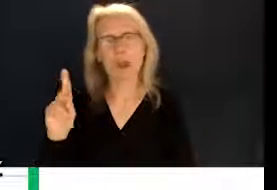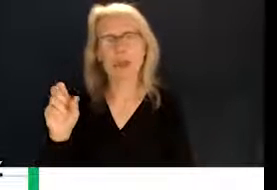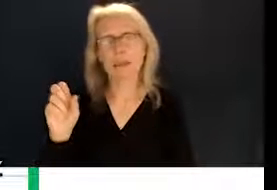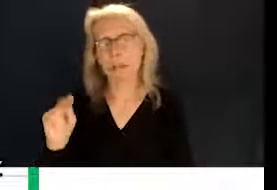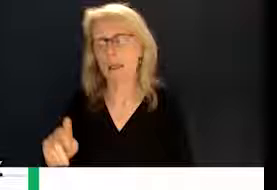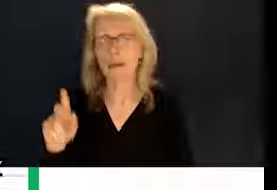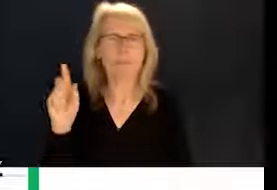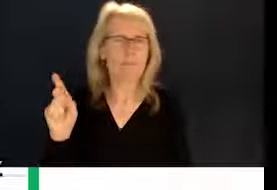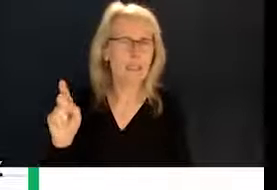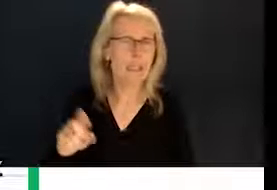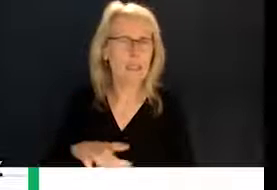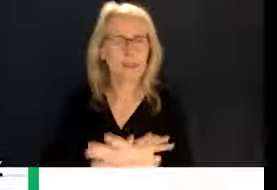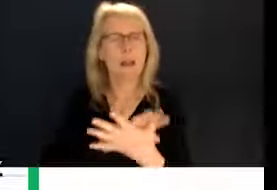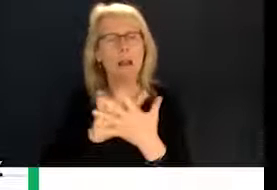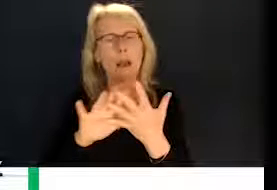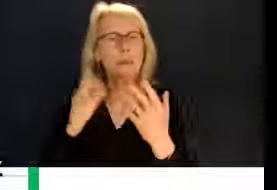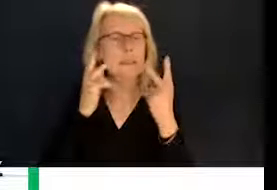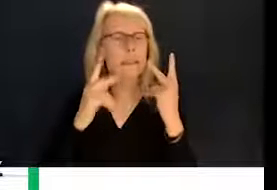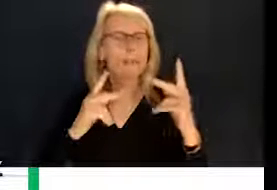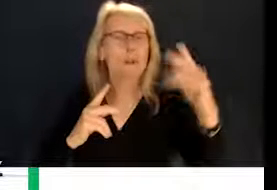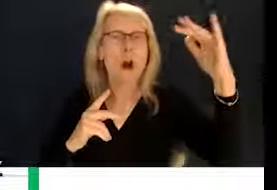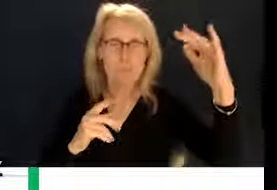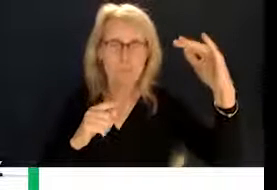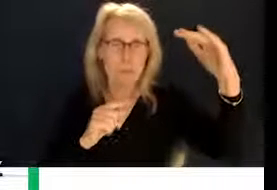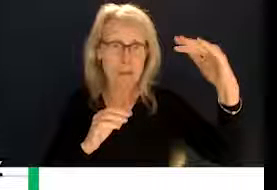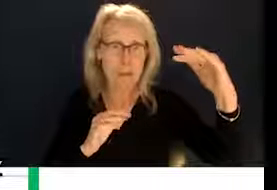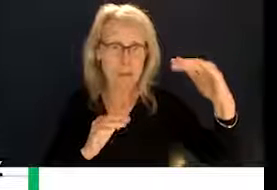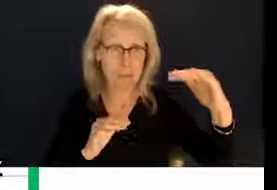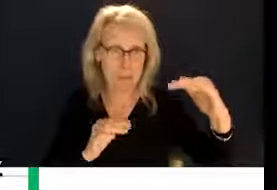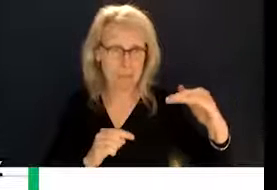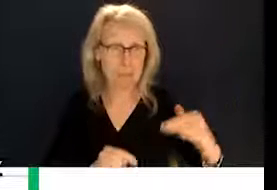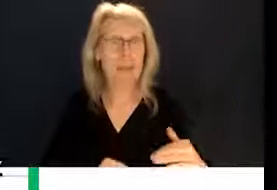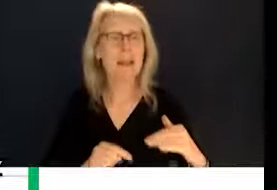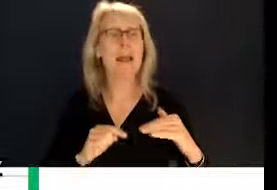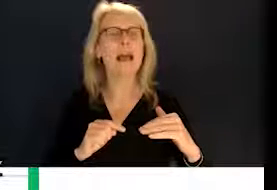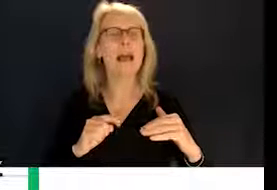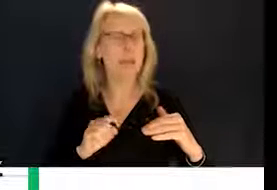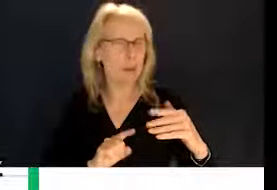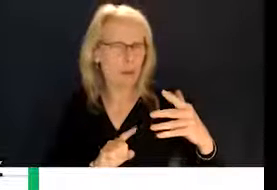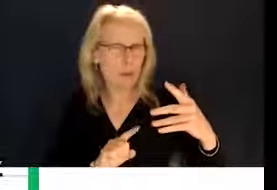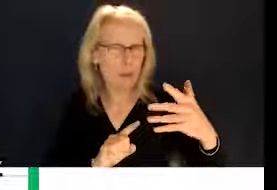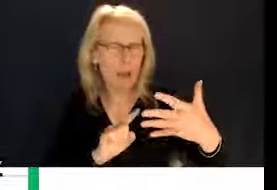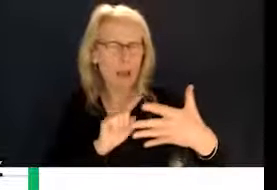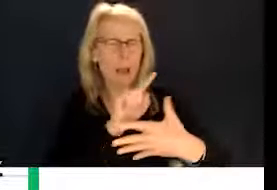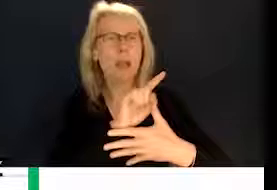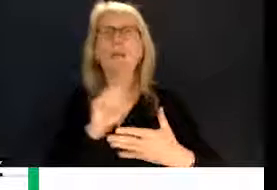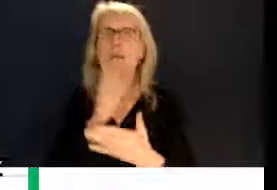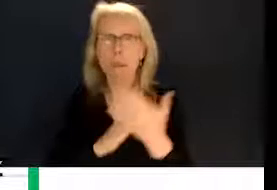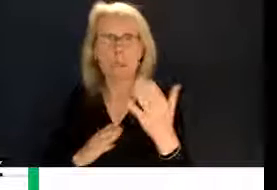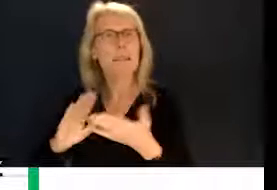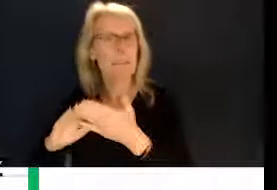Phoenix, right? Let your eye kind of travel from the top to the bottom. In fact, for some of these cities, we did see this